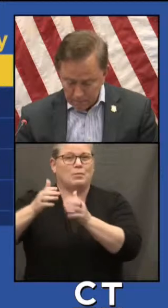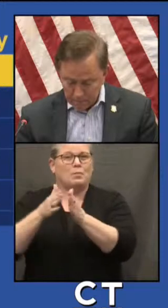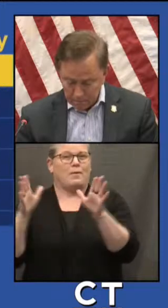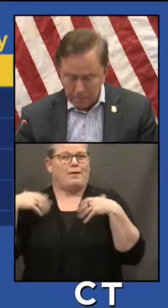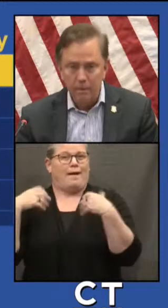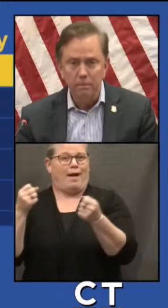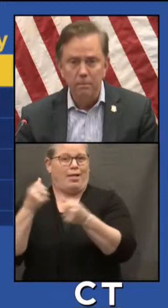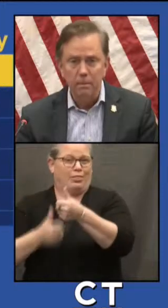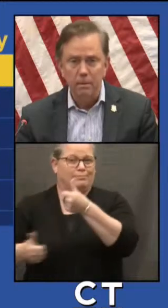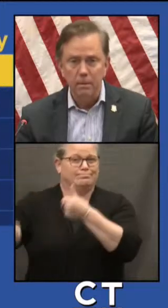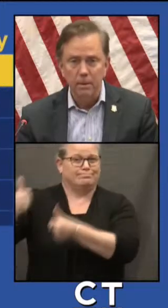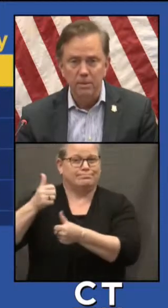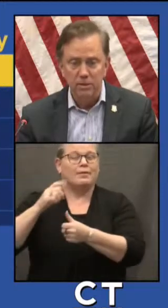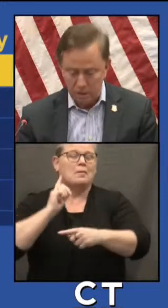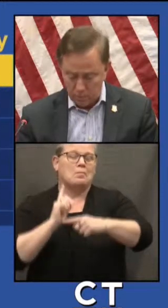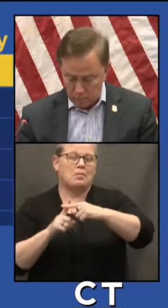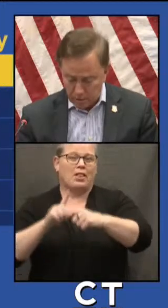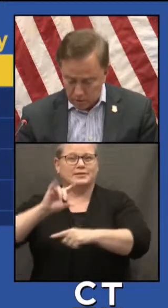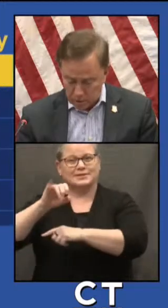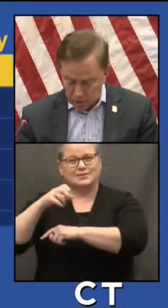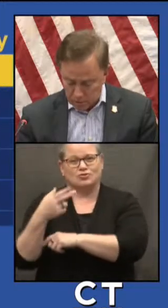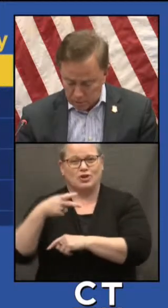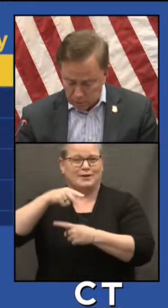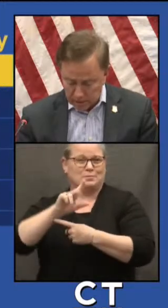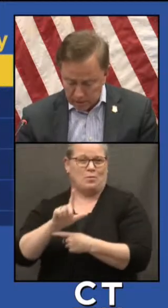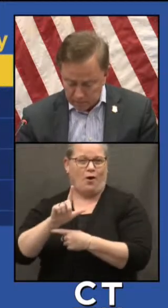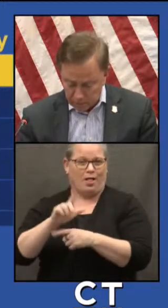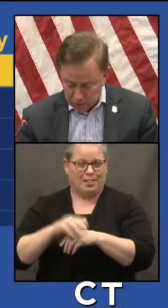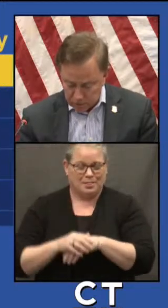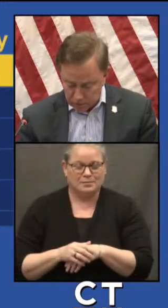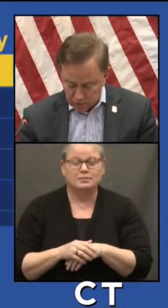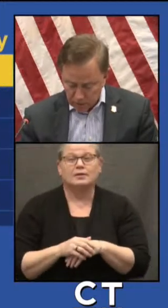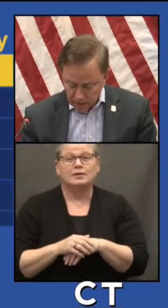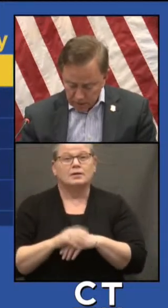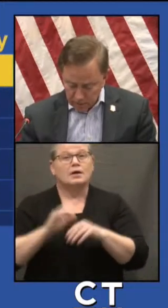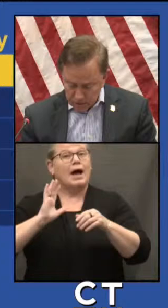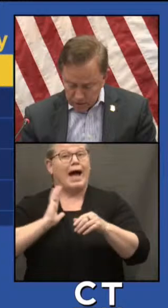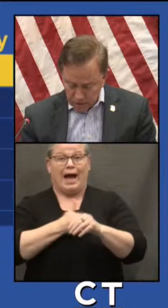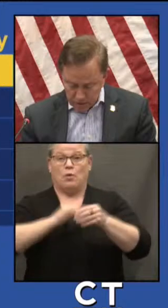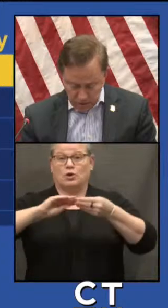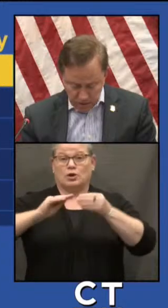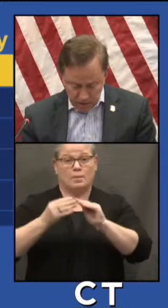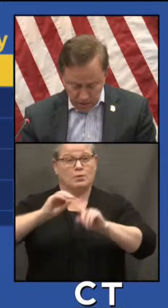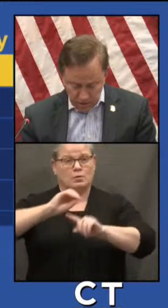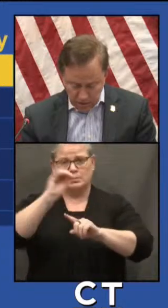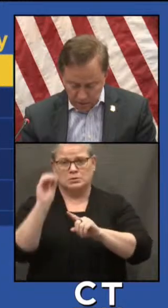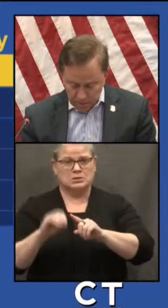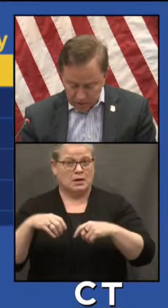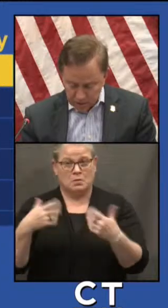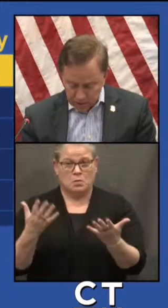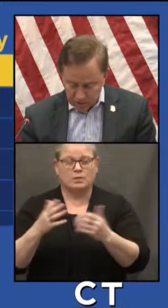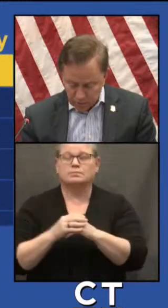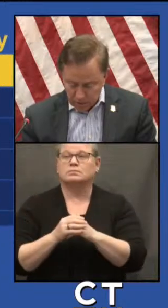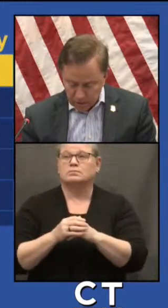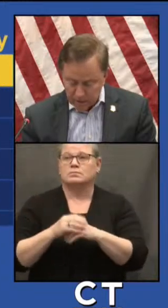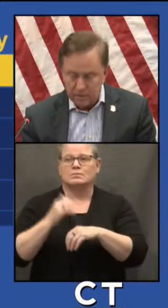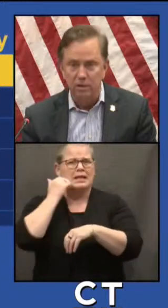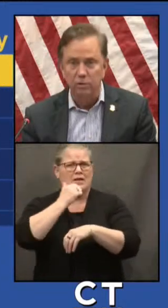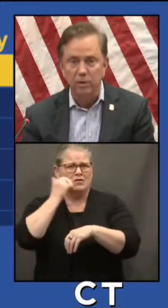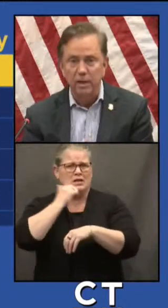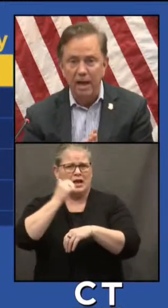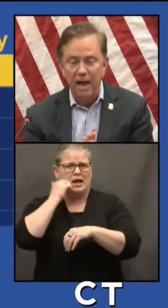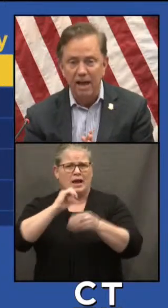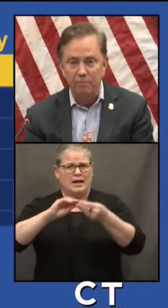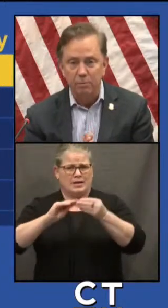Let me just tell you where we are in the numbers right now, first of all. I think what's interesting is our daily positivity rate is